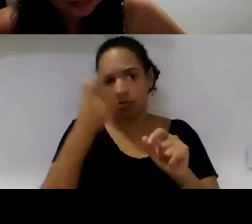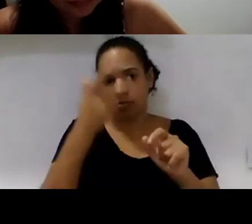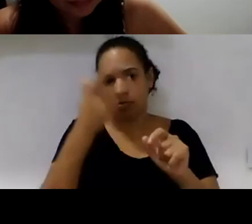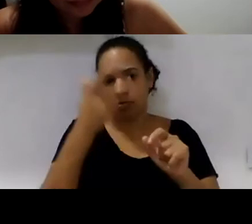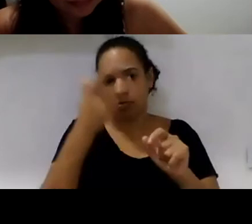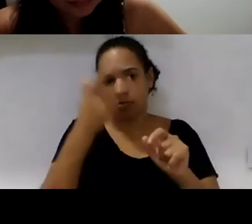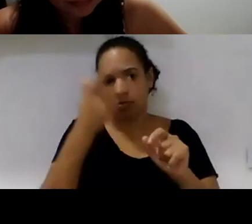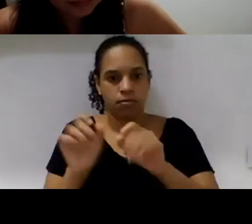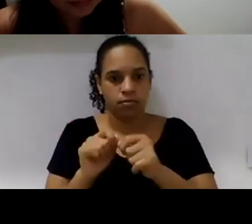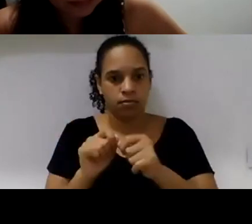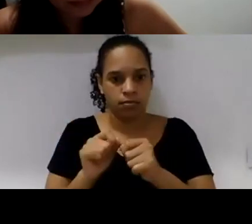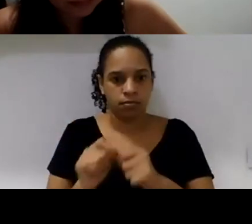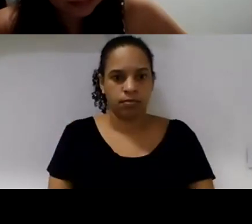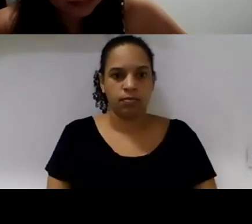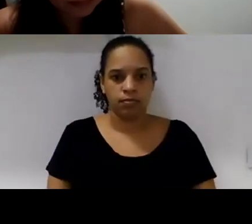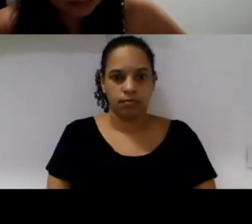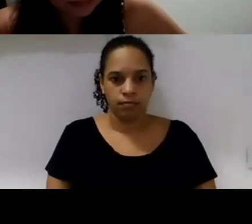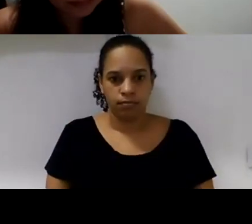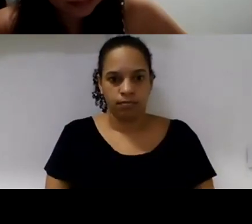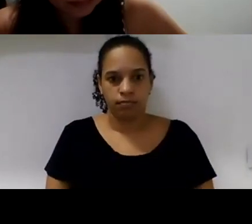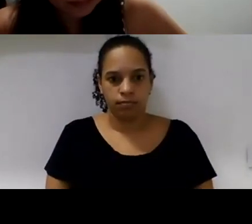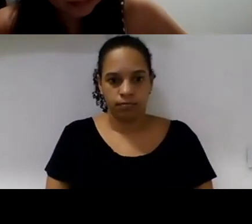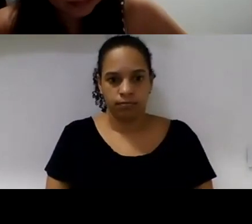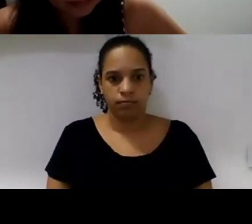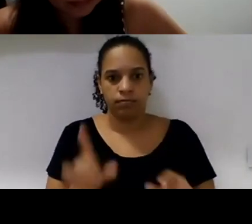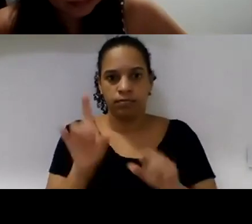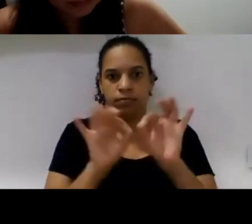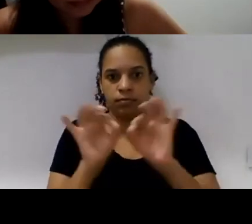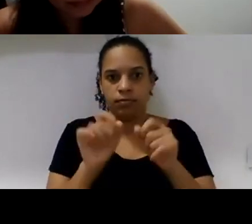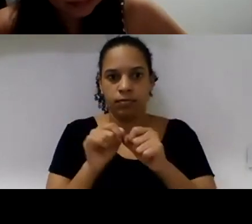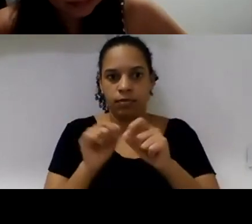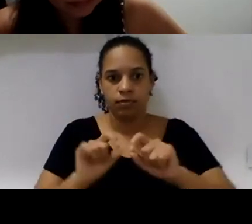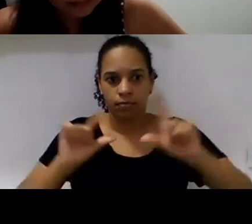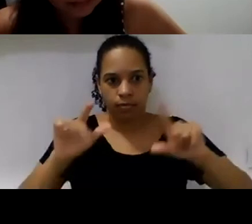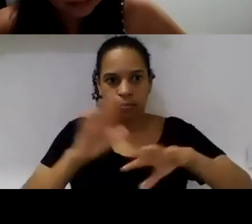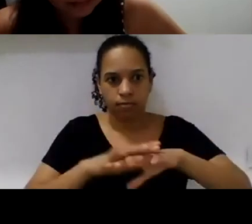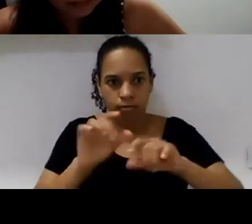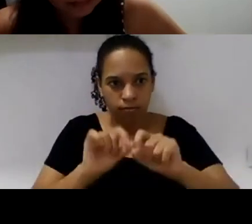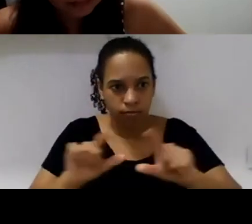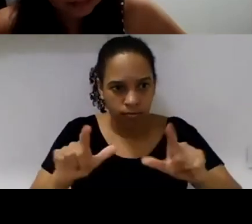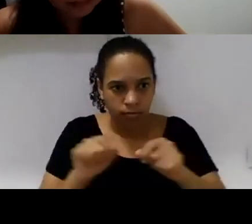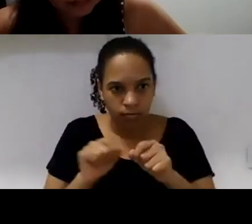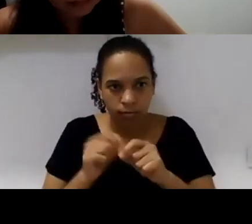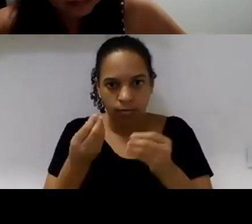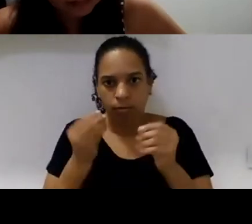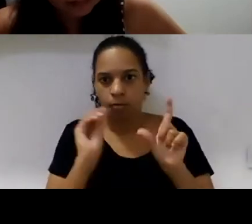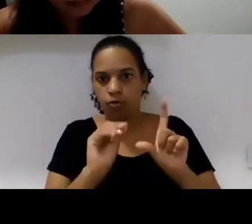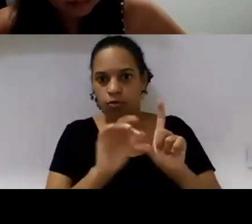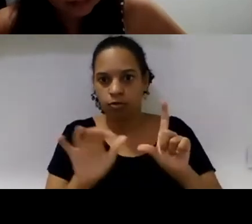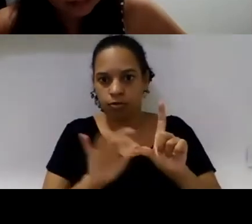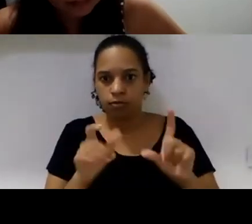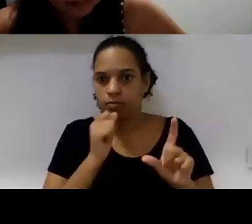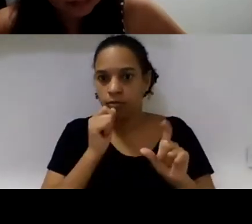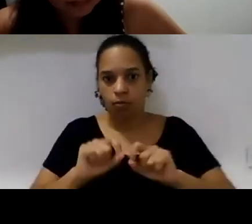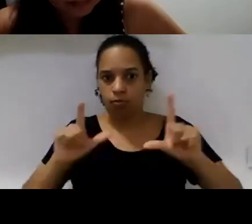Carrijo. Vai aparecer uma caixa na sua frente, Sandra. Aí você já escreve. Então é que não